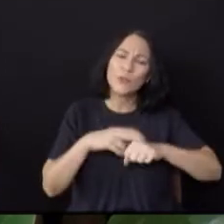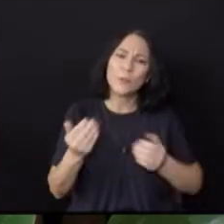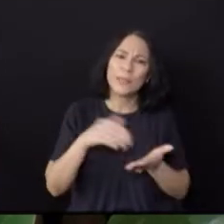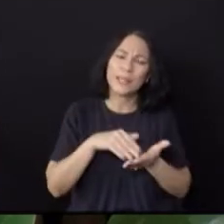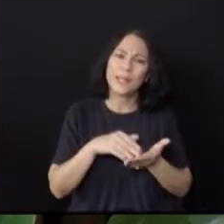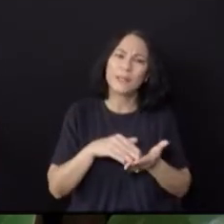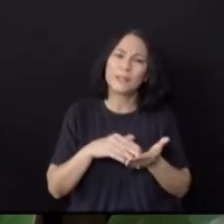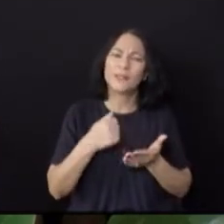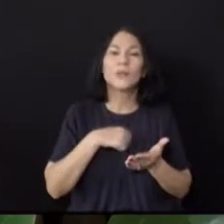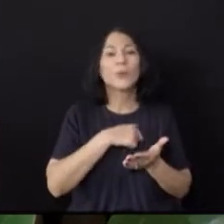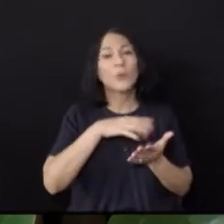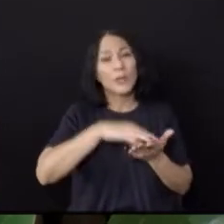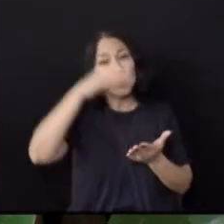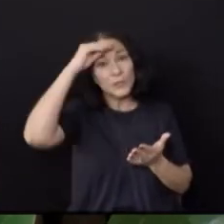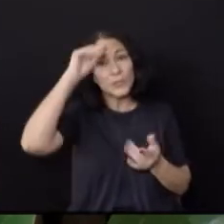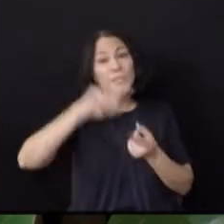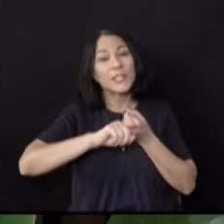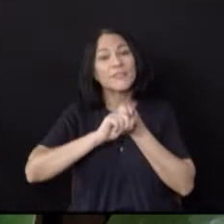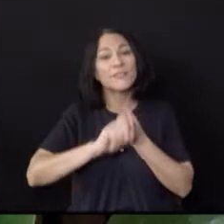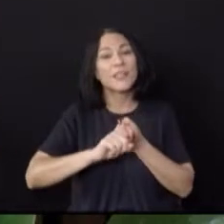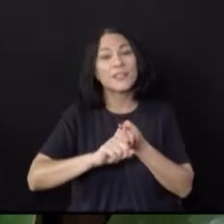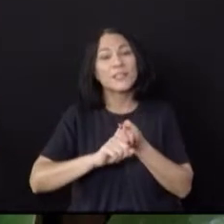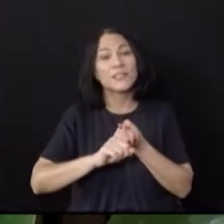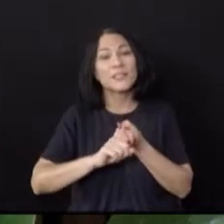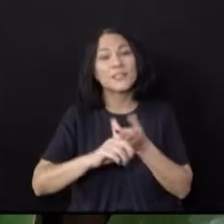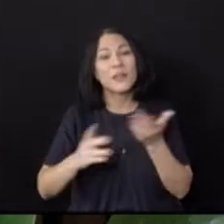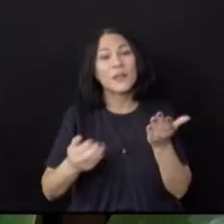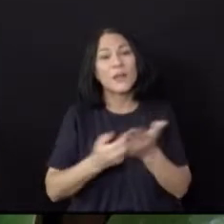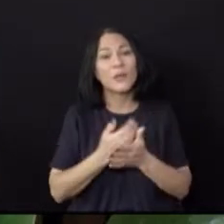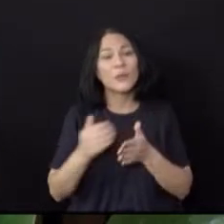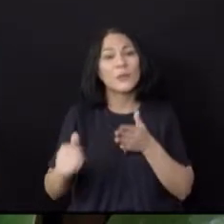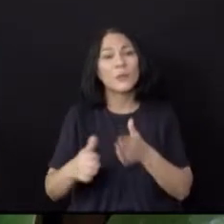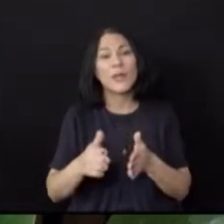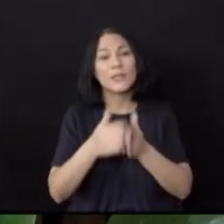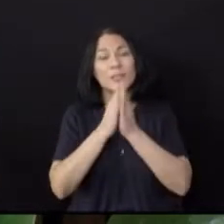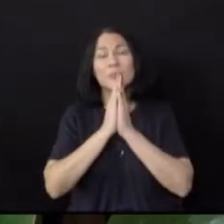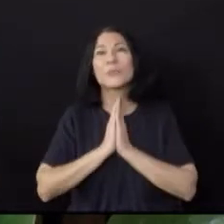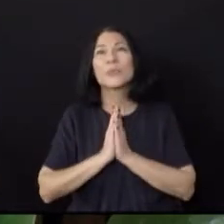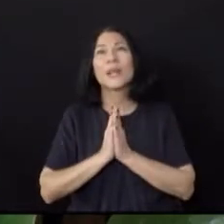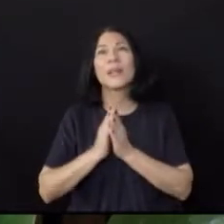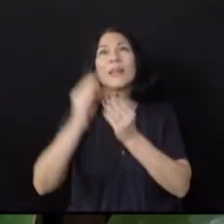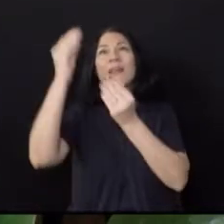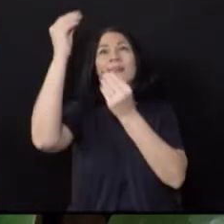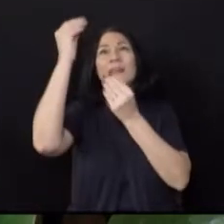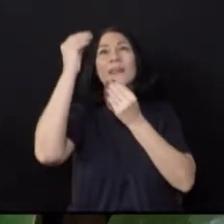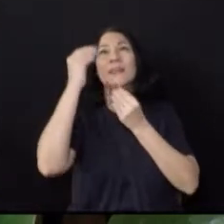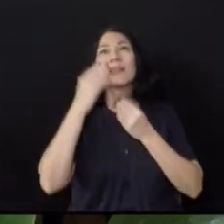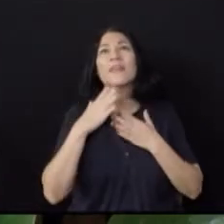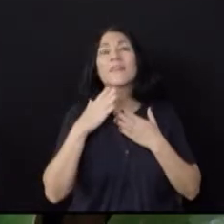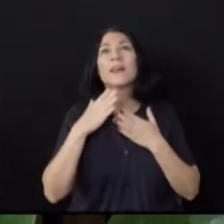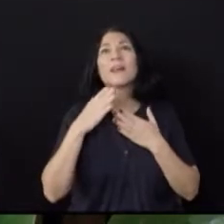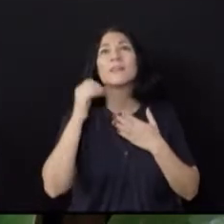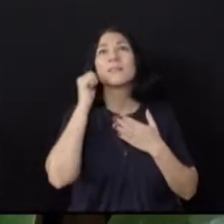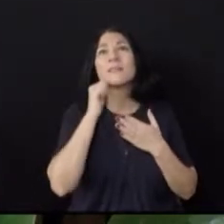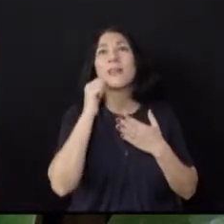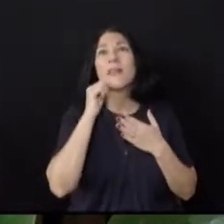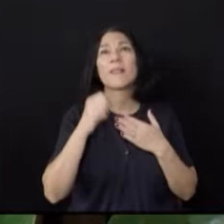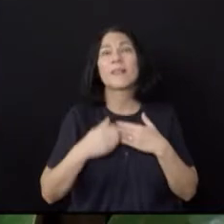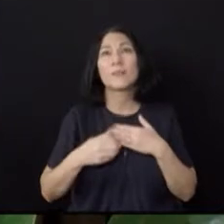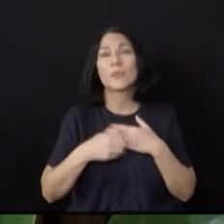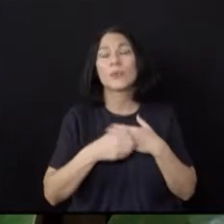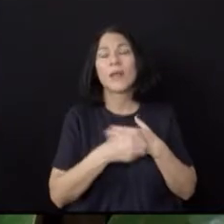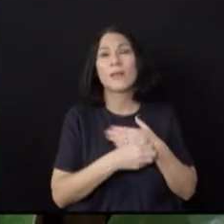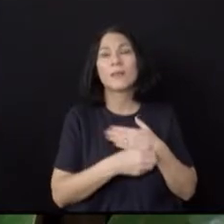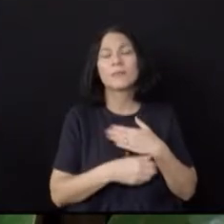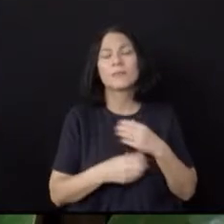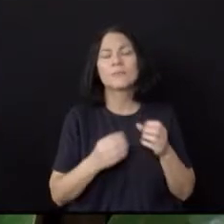We are learning, my friends, what it means in a new way to pray, give us this day our daily bread. There is